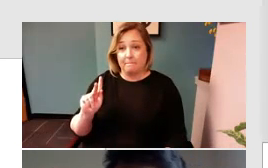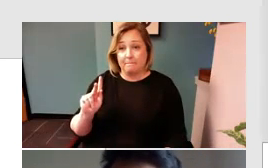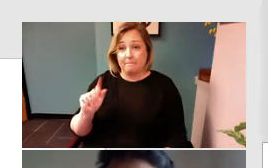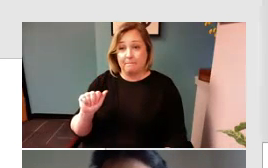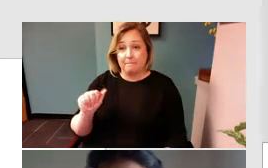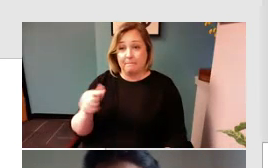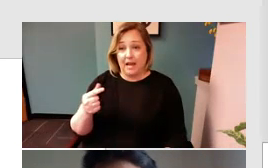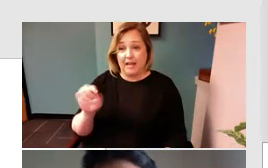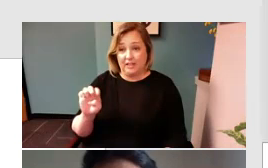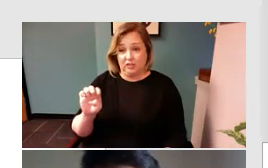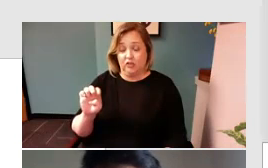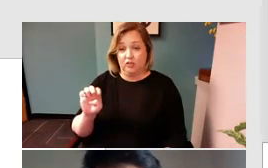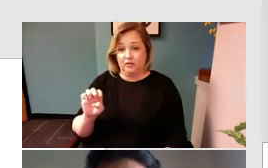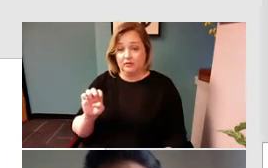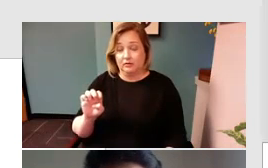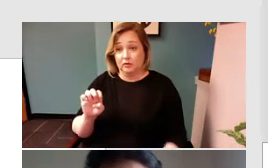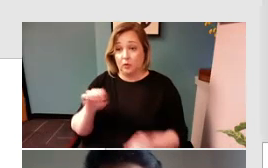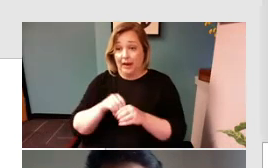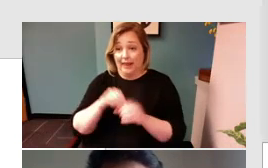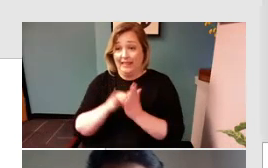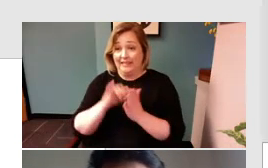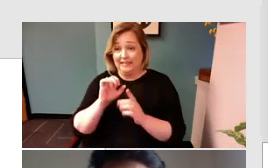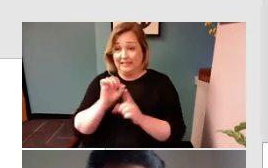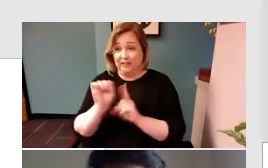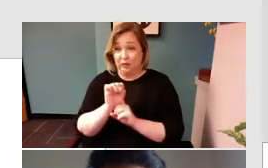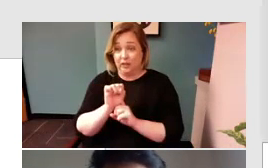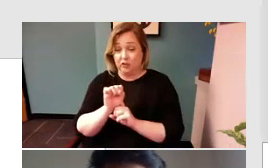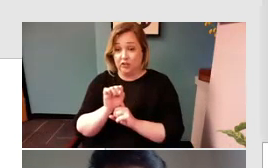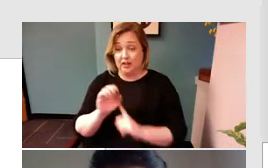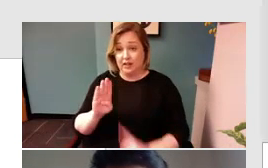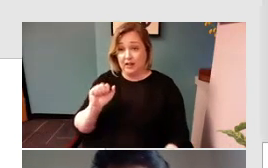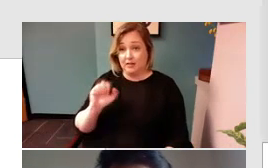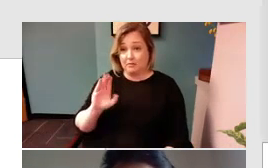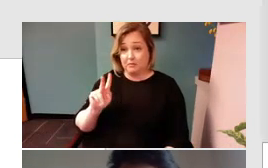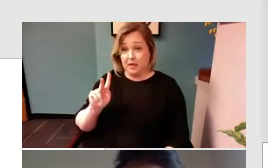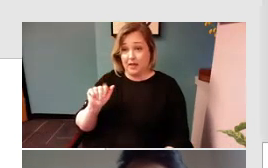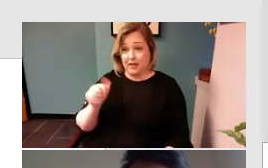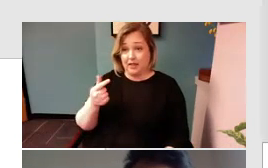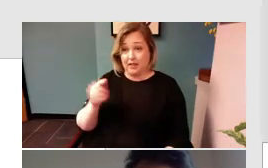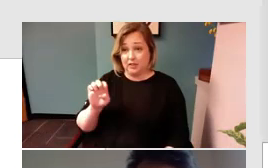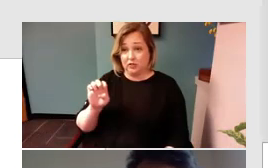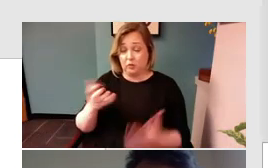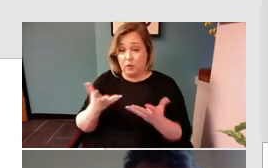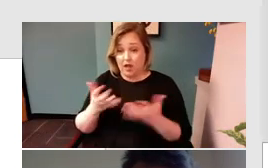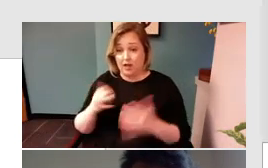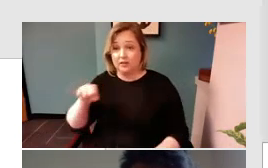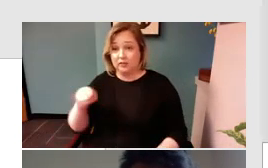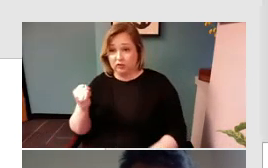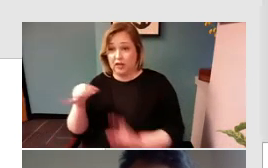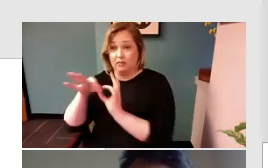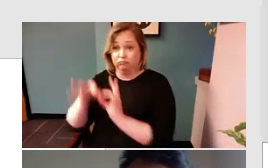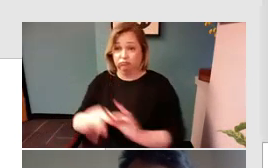particular edge that connects to a parent. And how do I know that C is a parent in this scenario? Because when we explored it